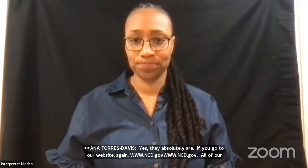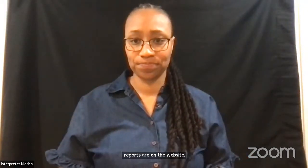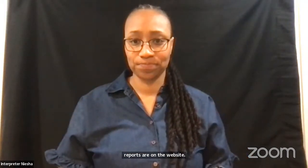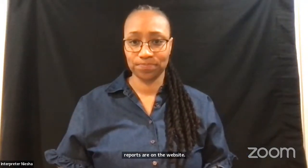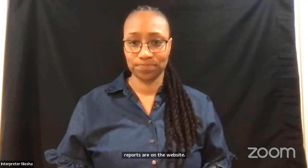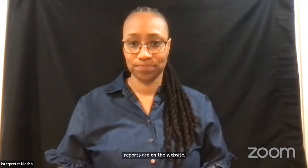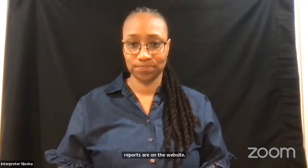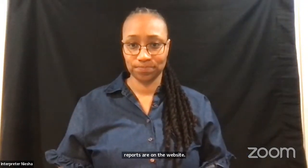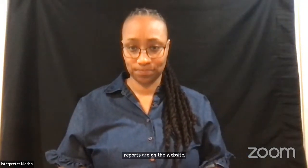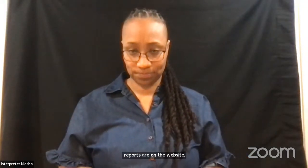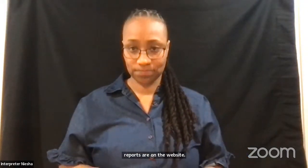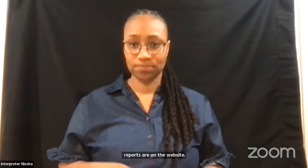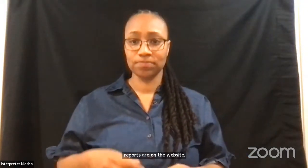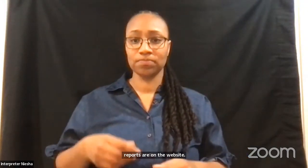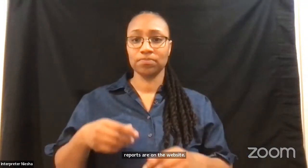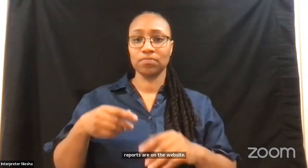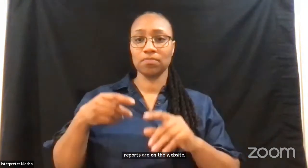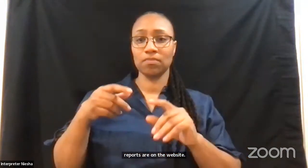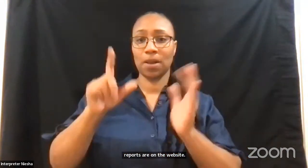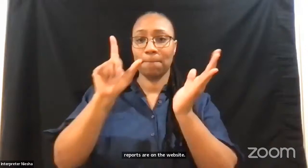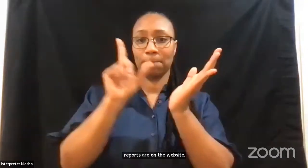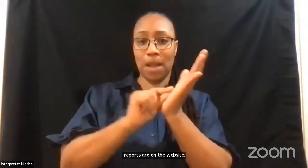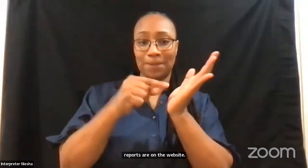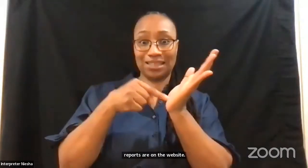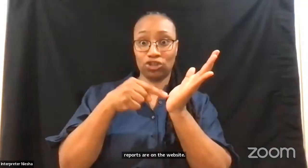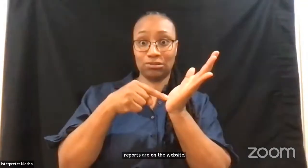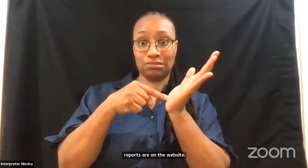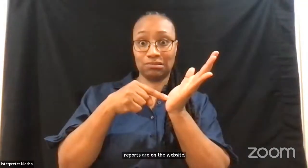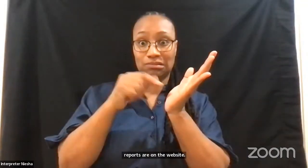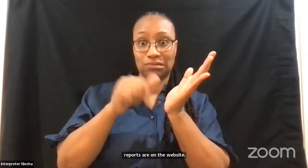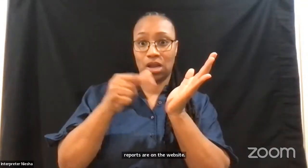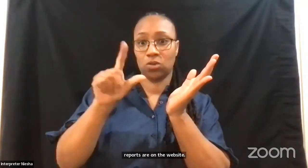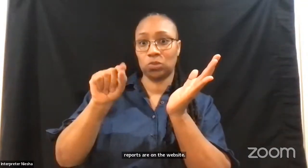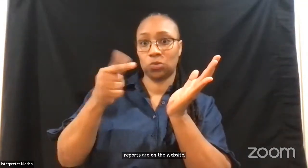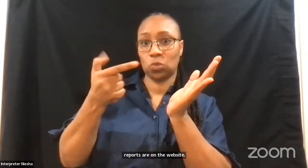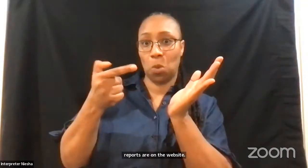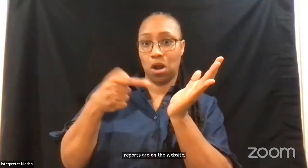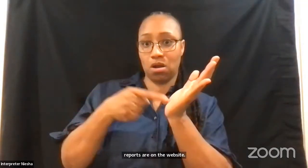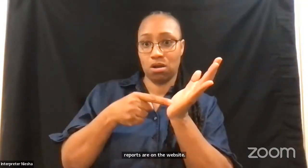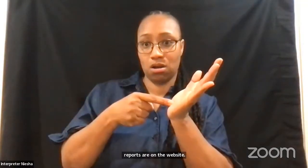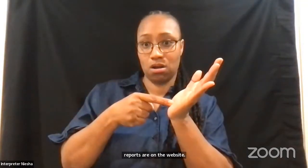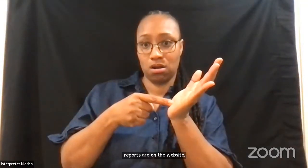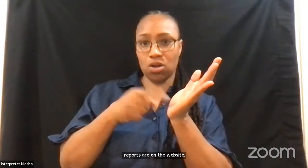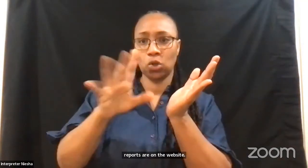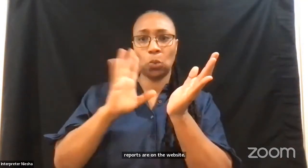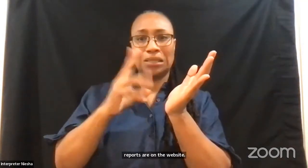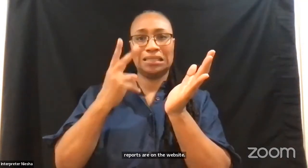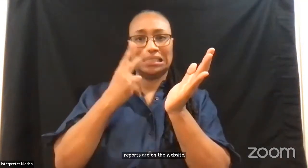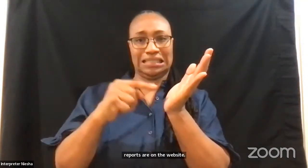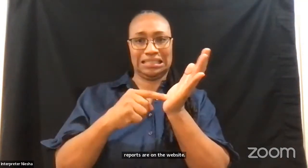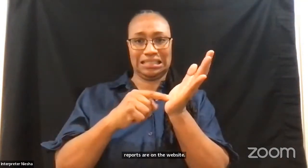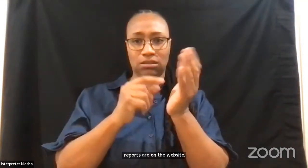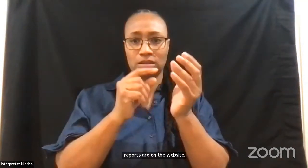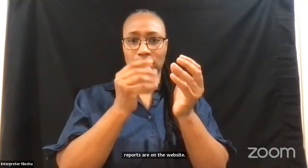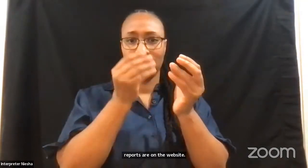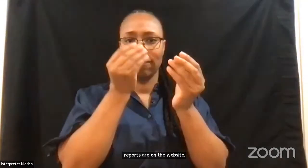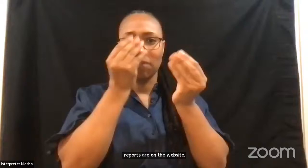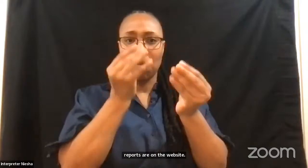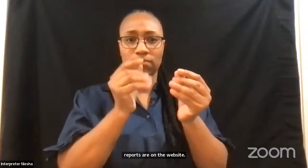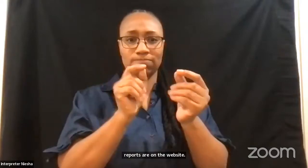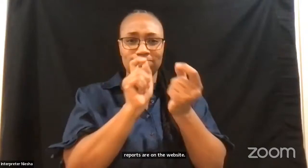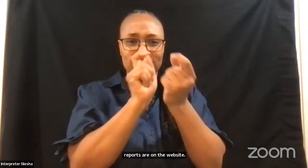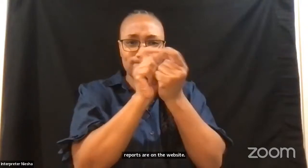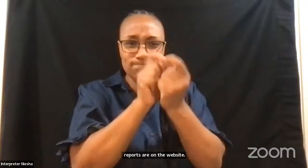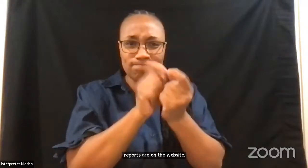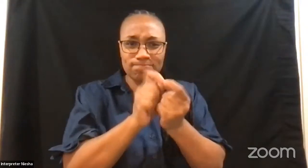under 2021. And that's where you will find the report that I was just describing,